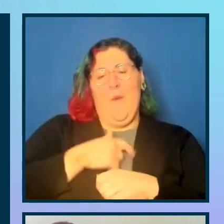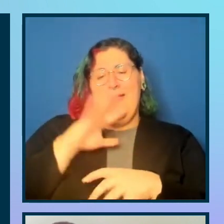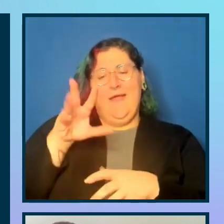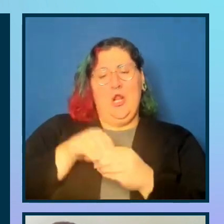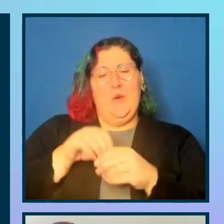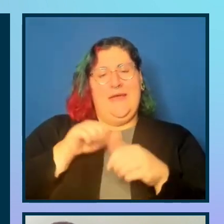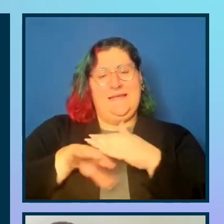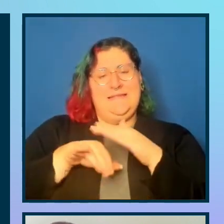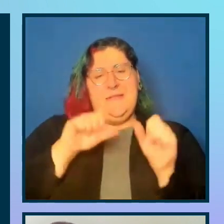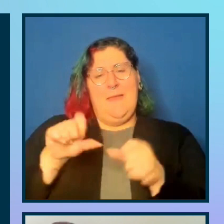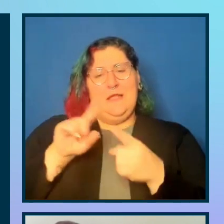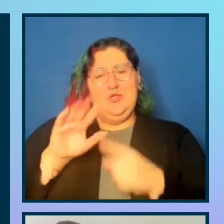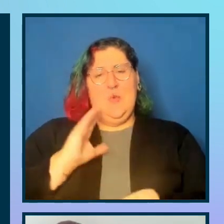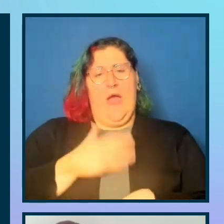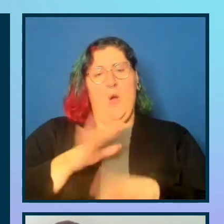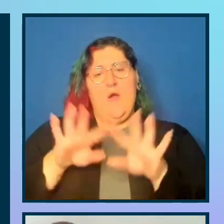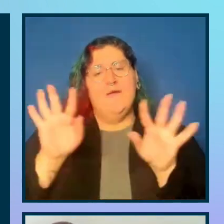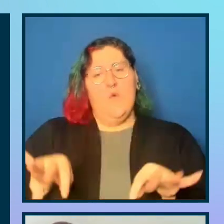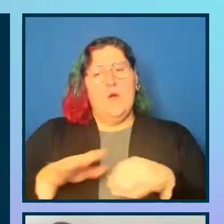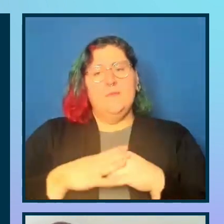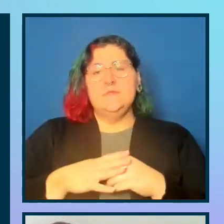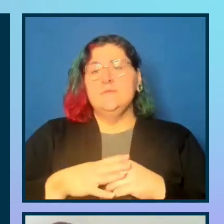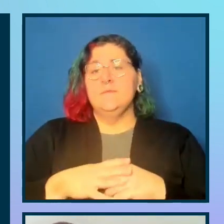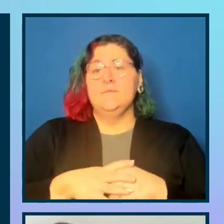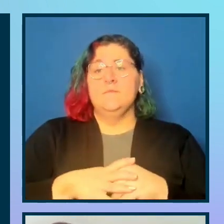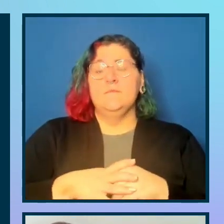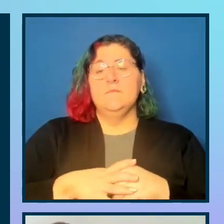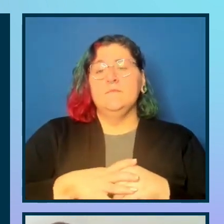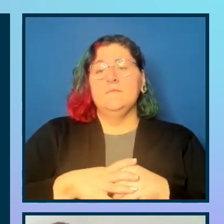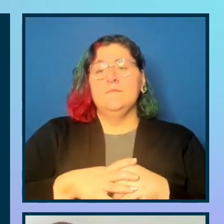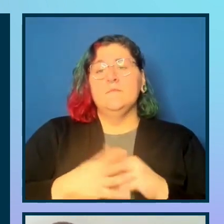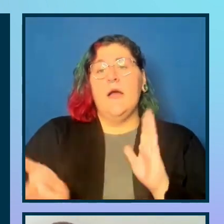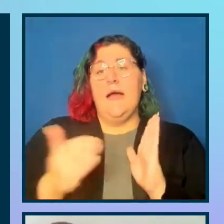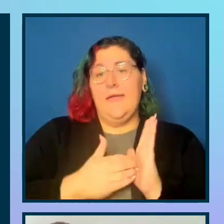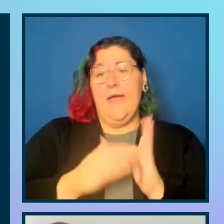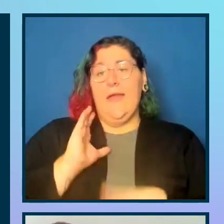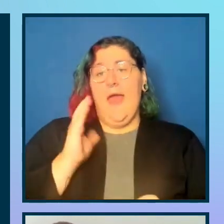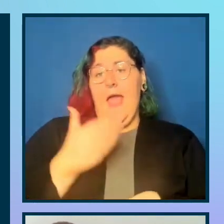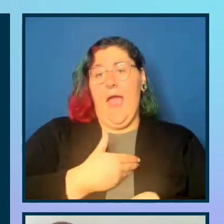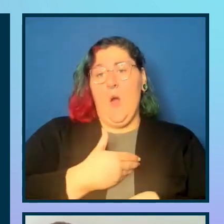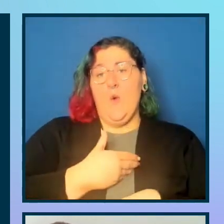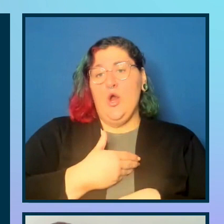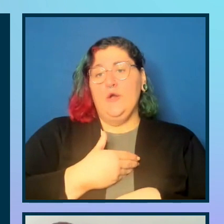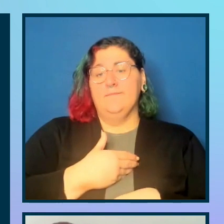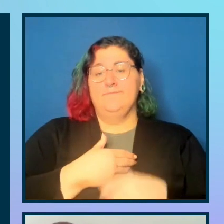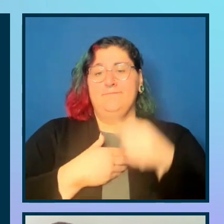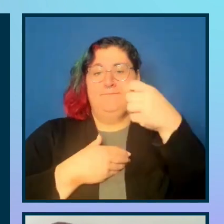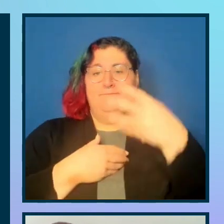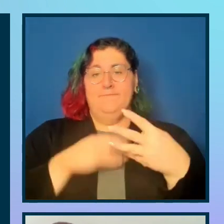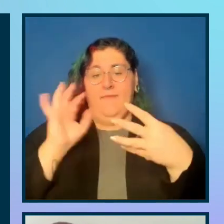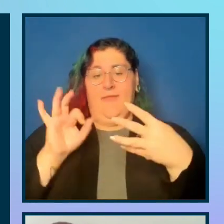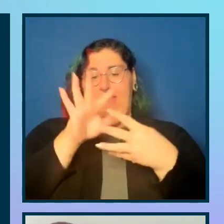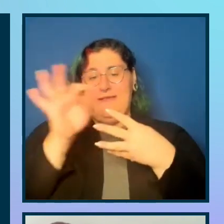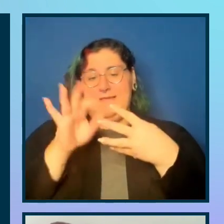at the branch selector dropdown mentioned earlier. Again, our branch selector serves to identify to the developer the